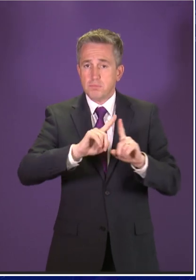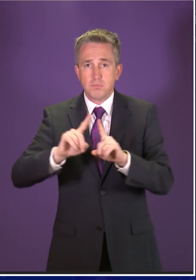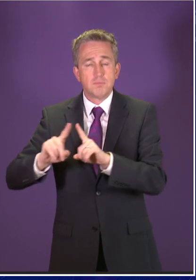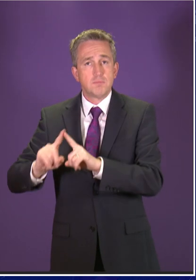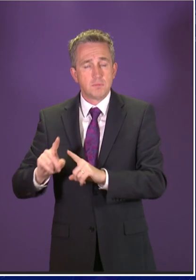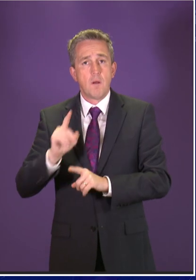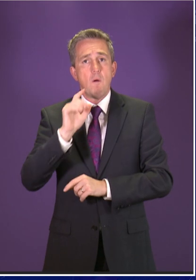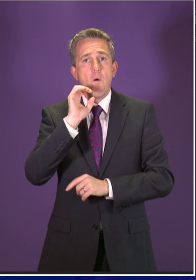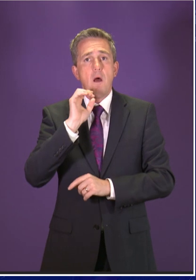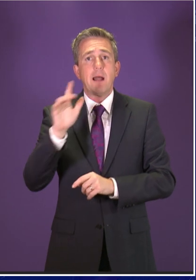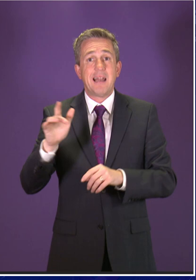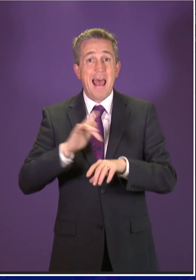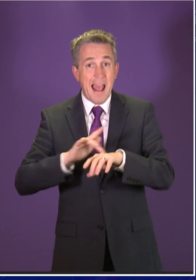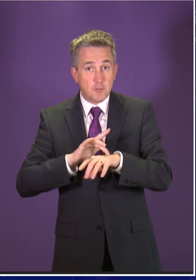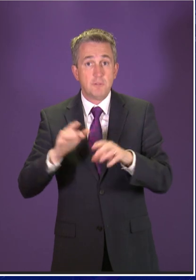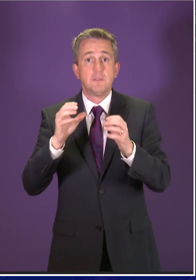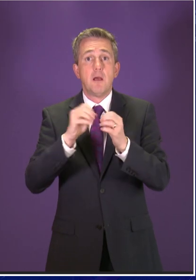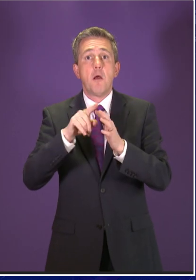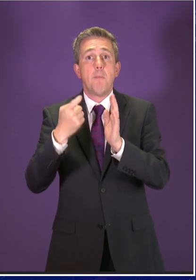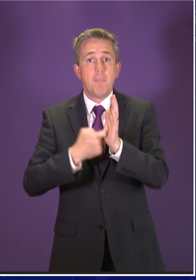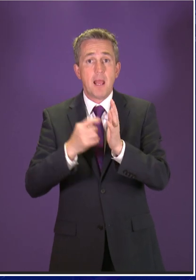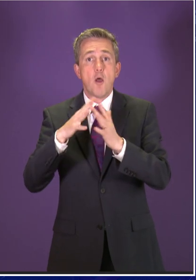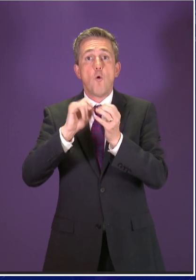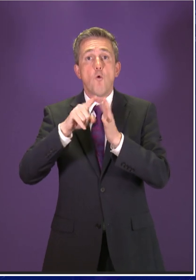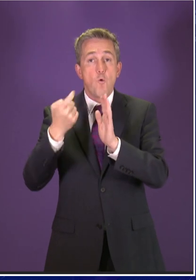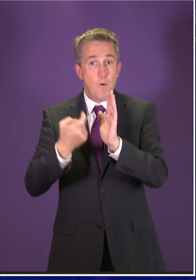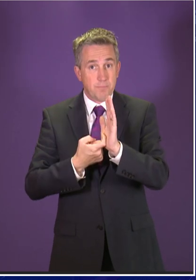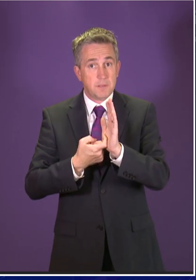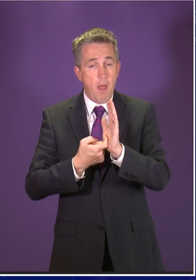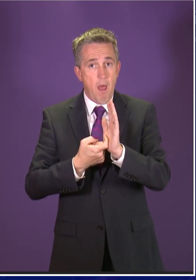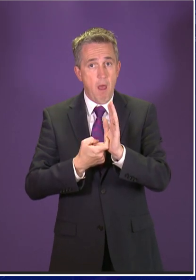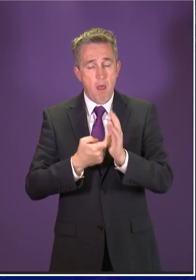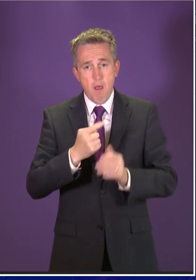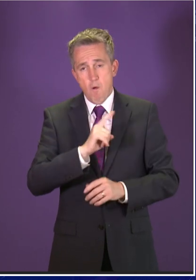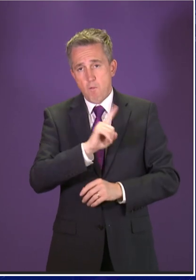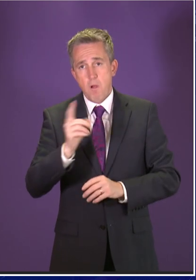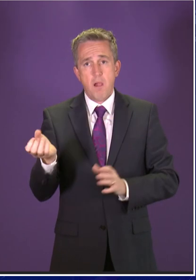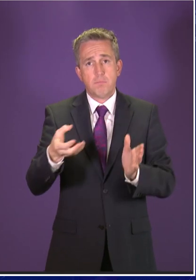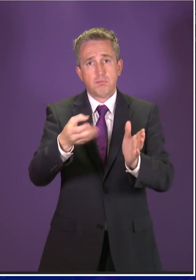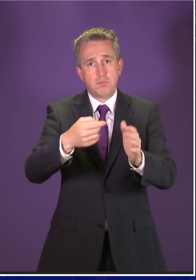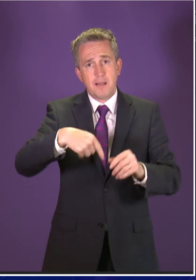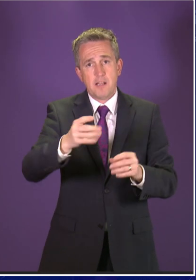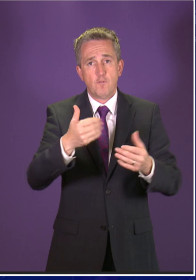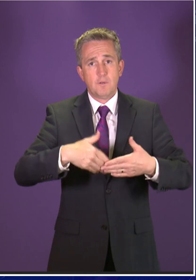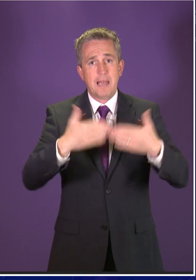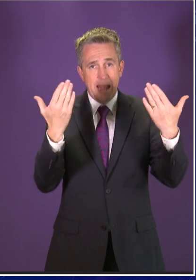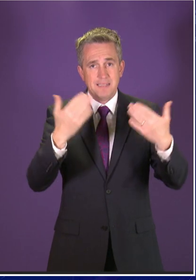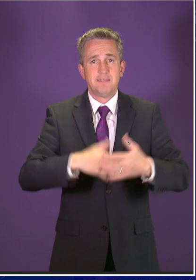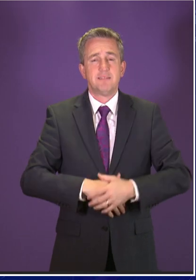Julian Herman, and actress Bea Webster during the course of the next few days, as well